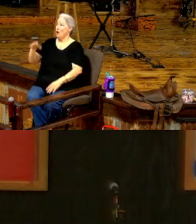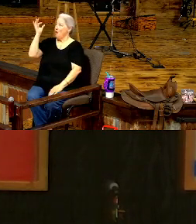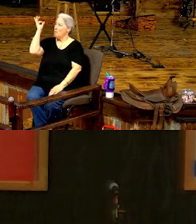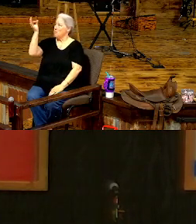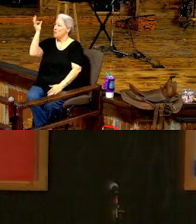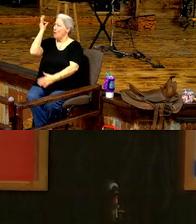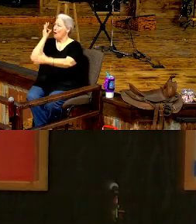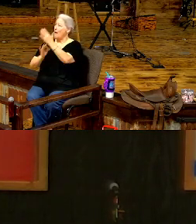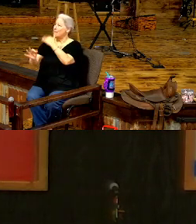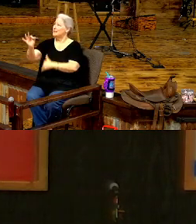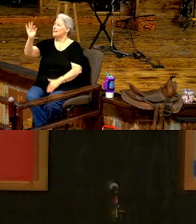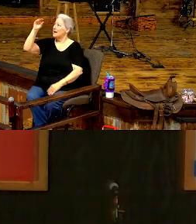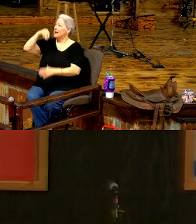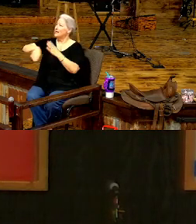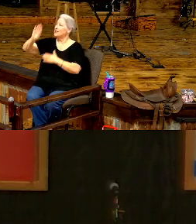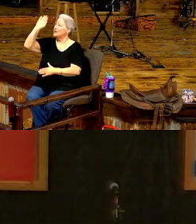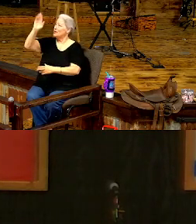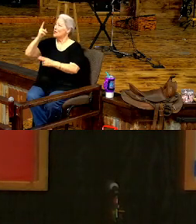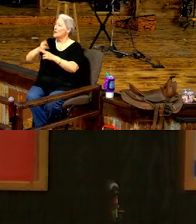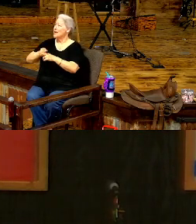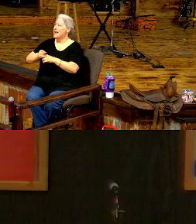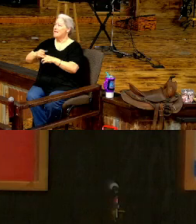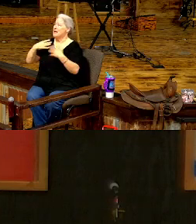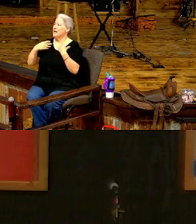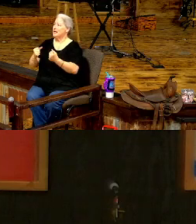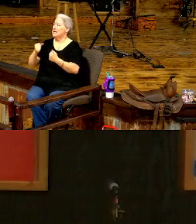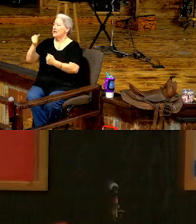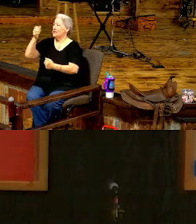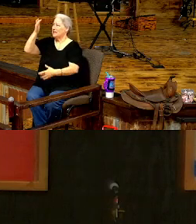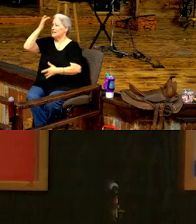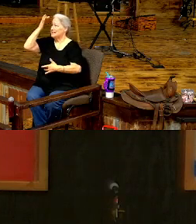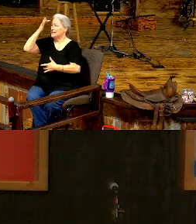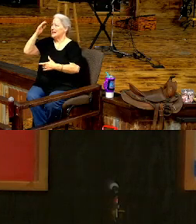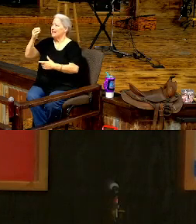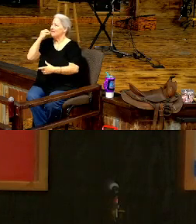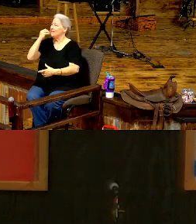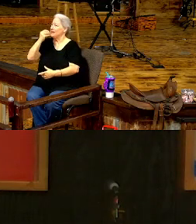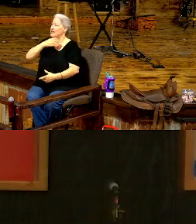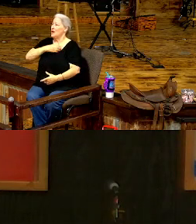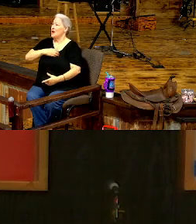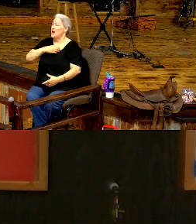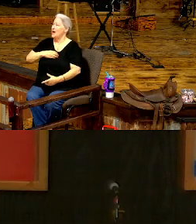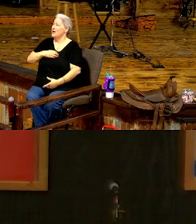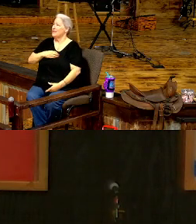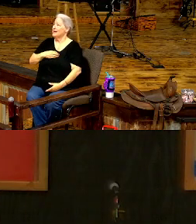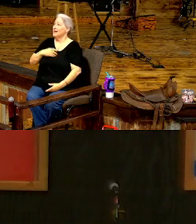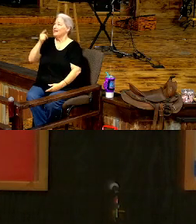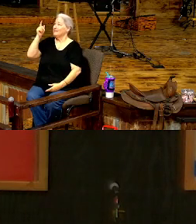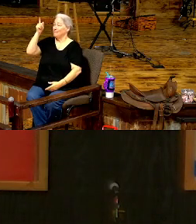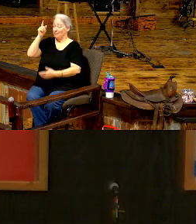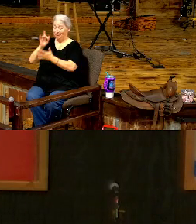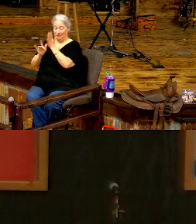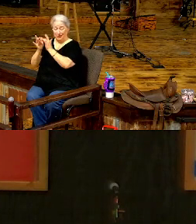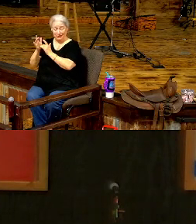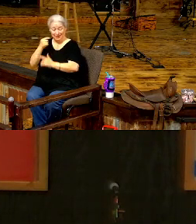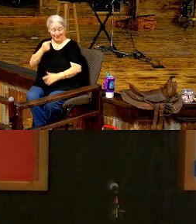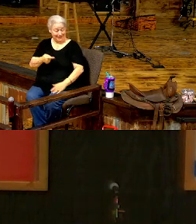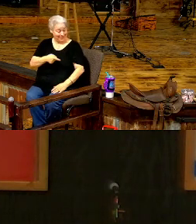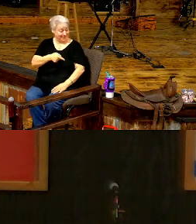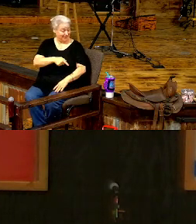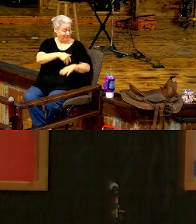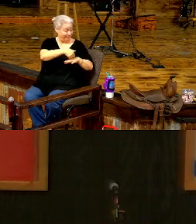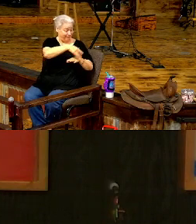we heal the sick and feed the hungry? And he said, away from me, you evildoers, because I never knew you.